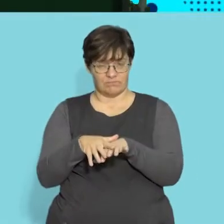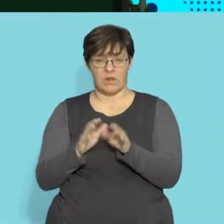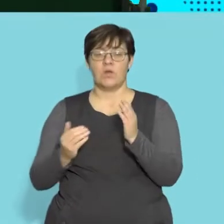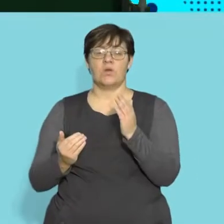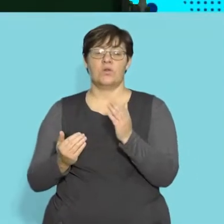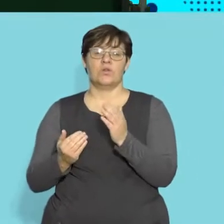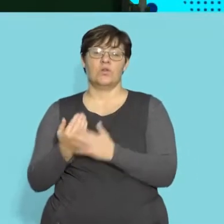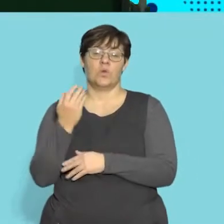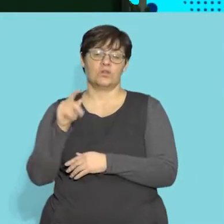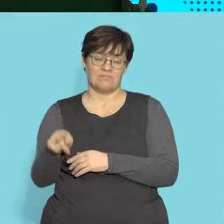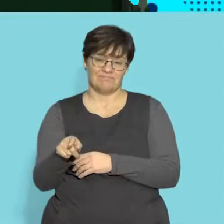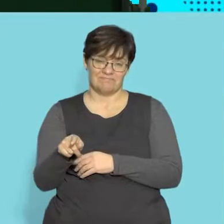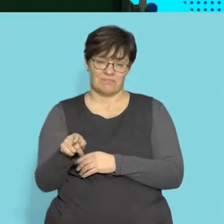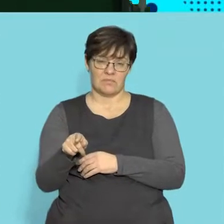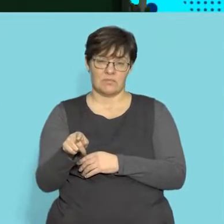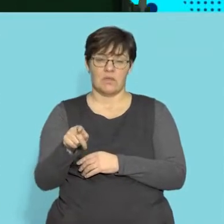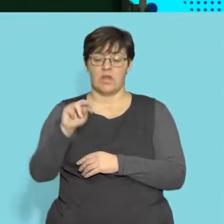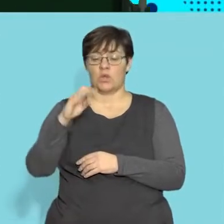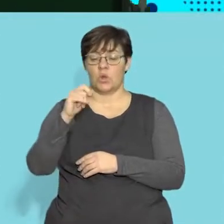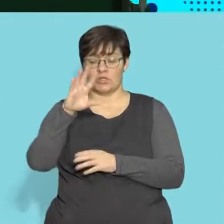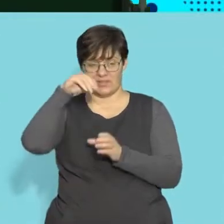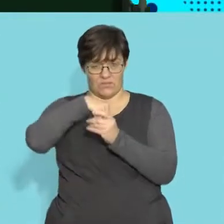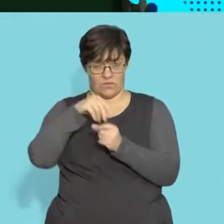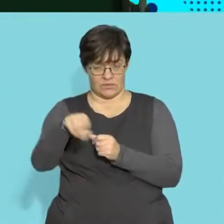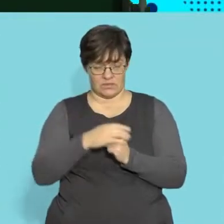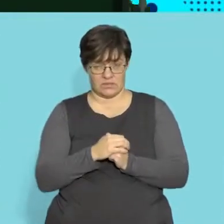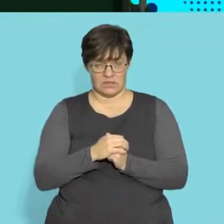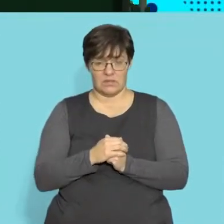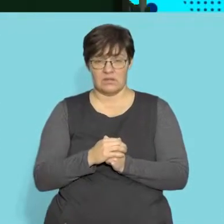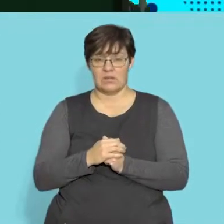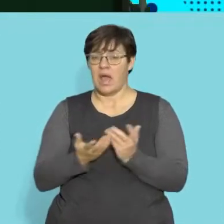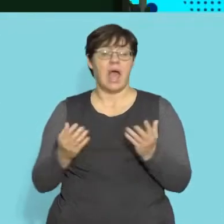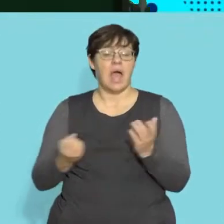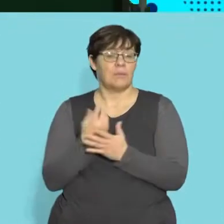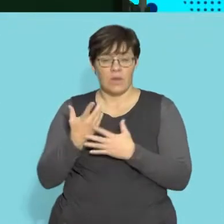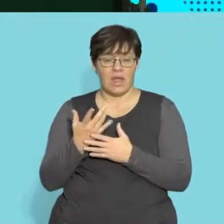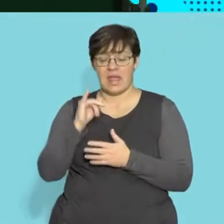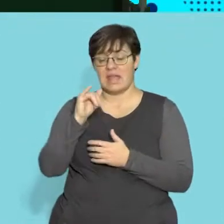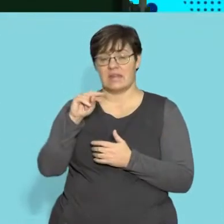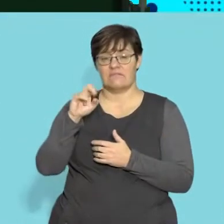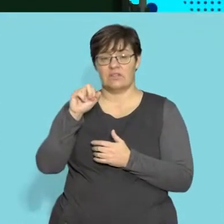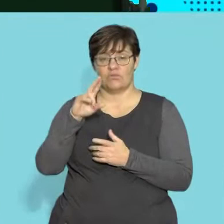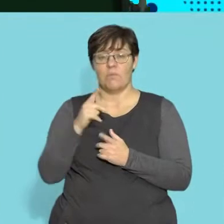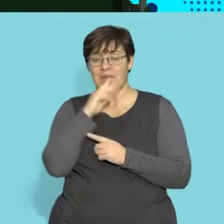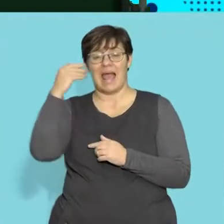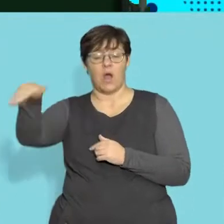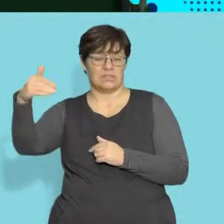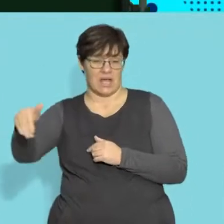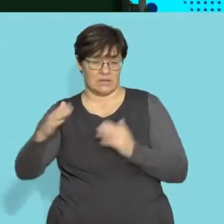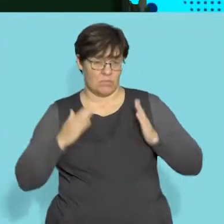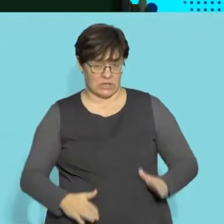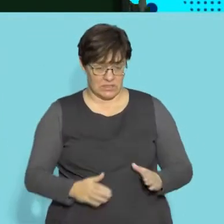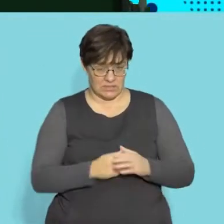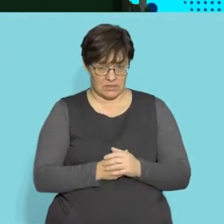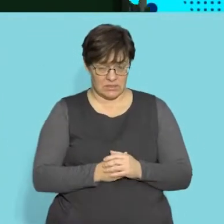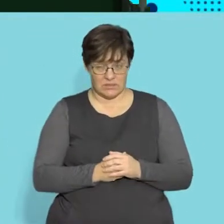fertilized with the nucleus of a somatic cell. And this all happens in vitro. So this is happening outside